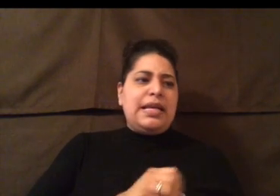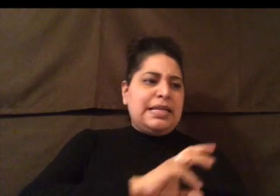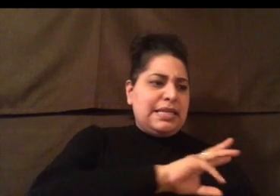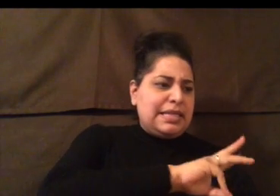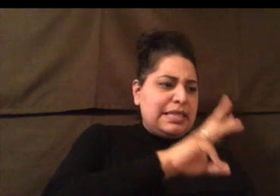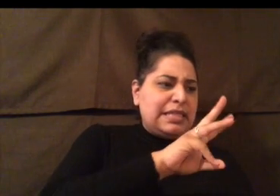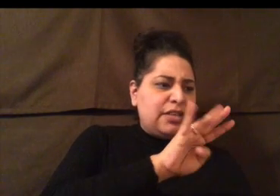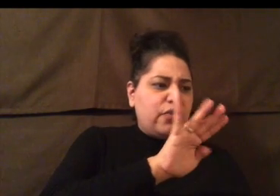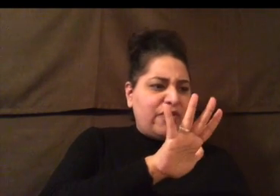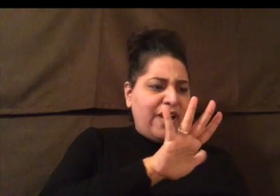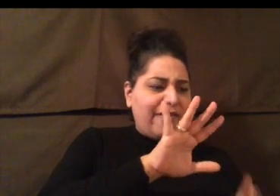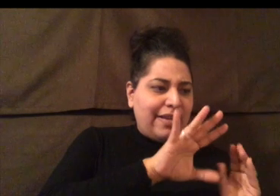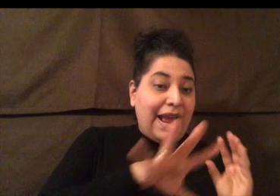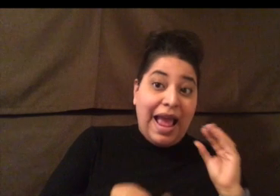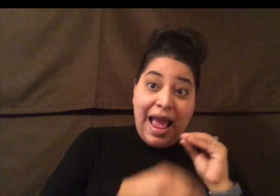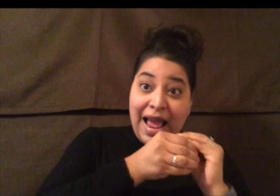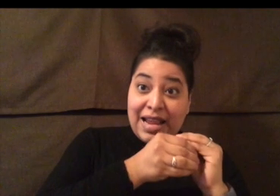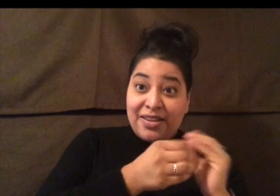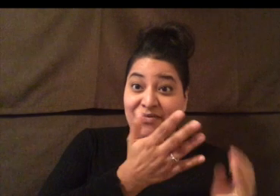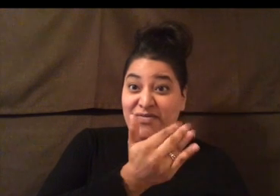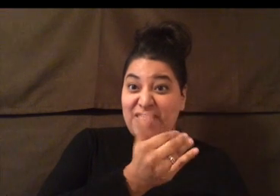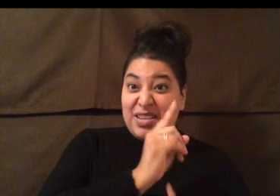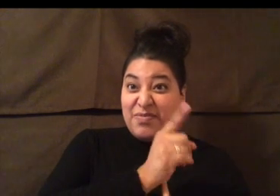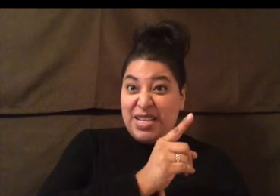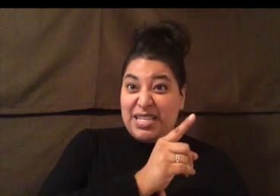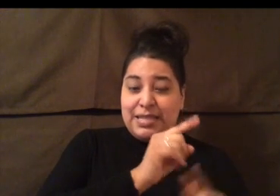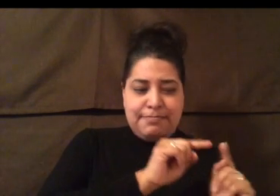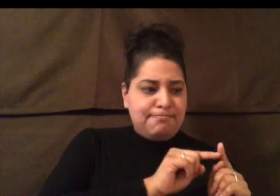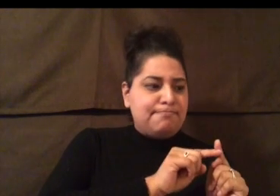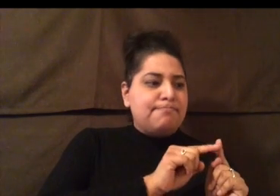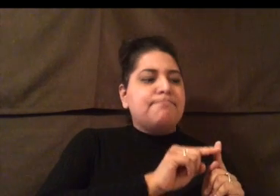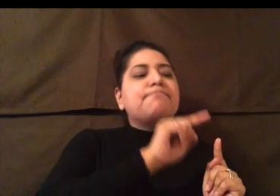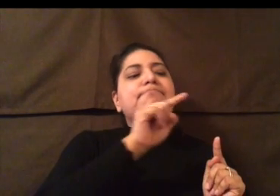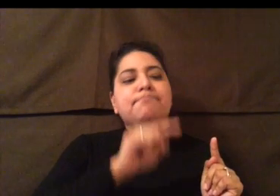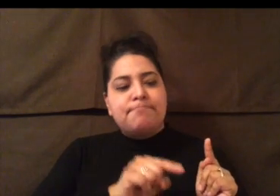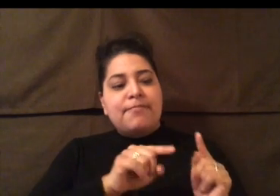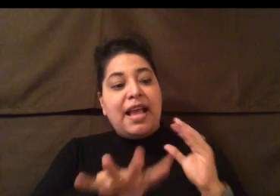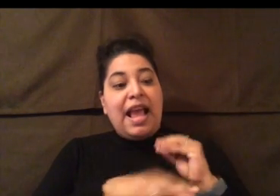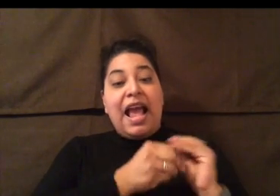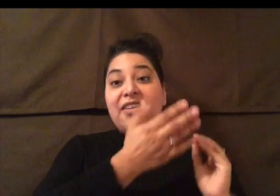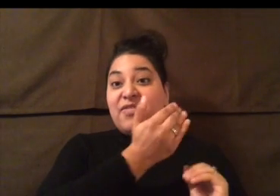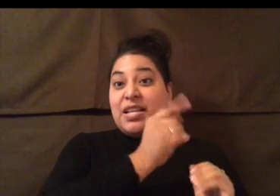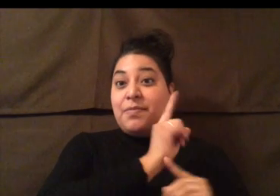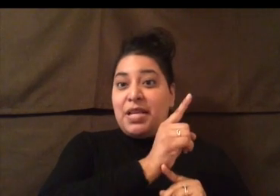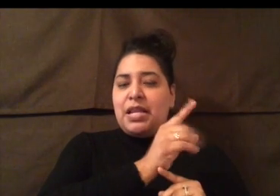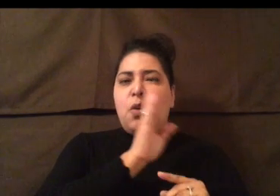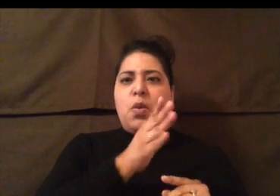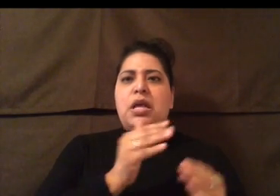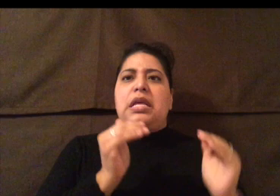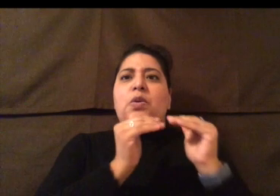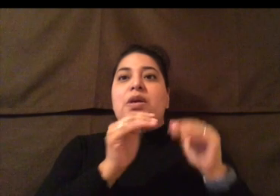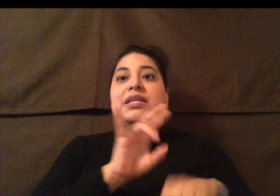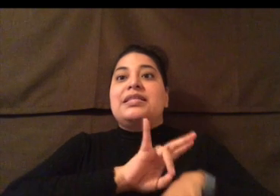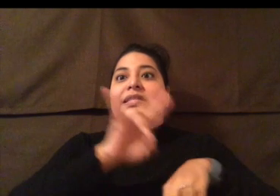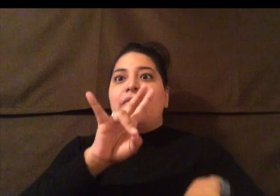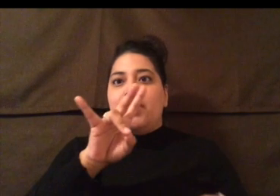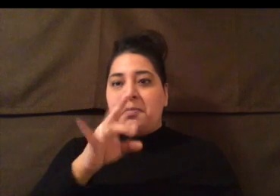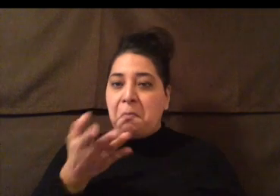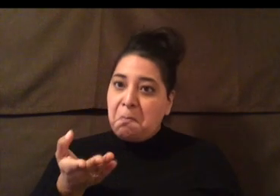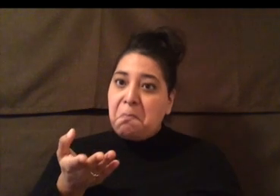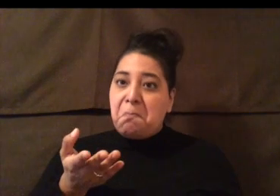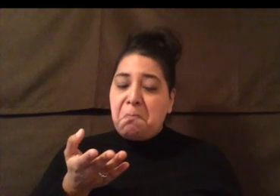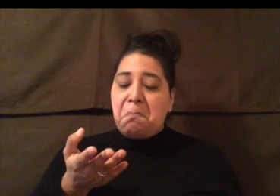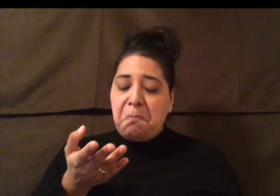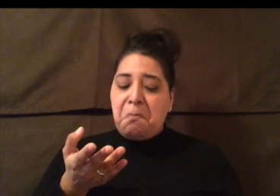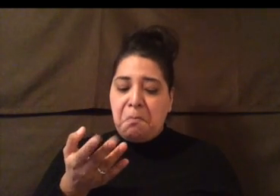another quarter hour would give me a nice round time. So if I take my